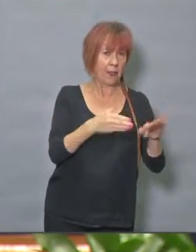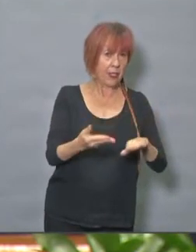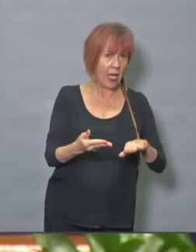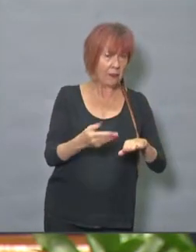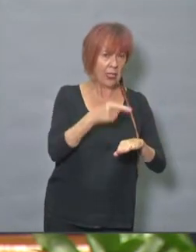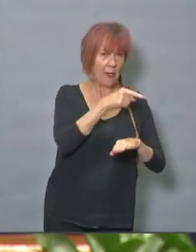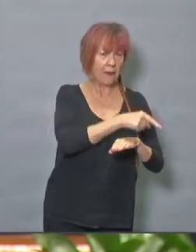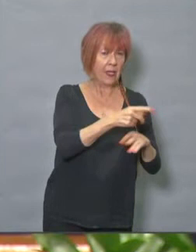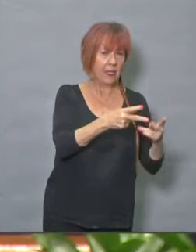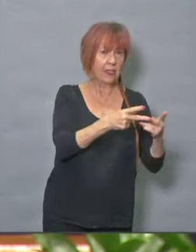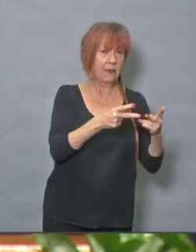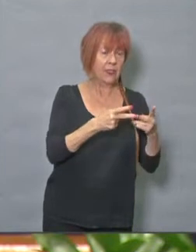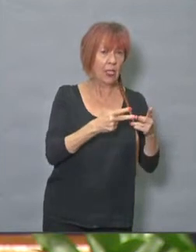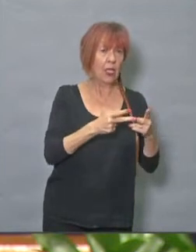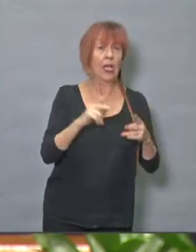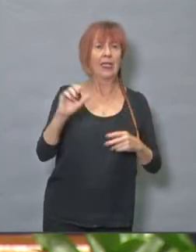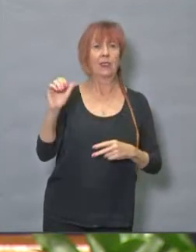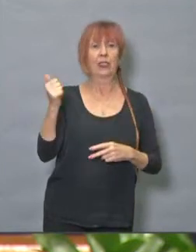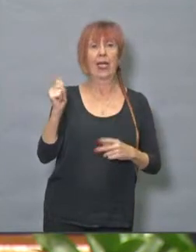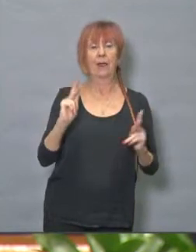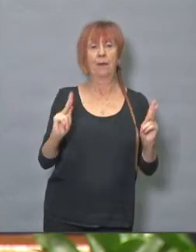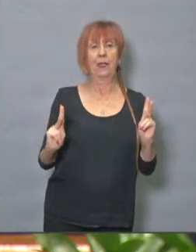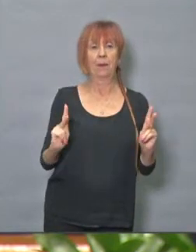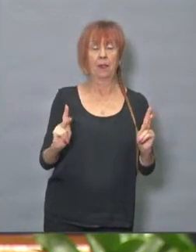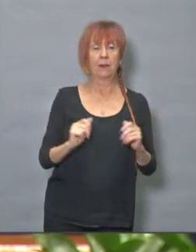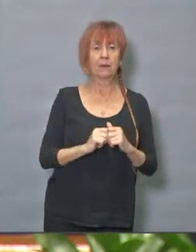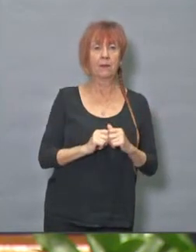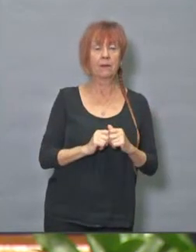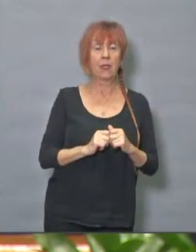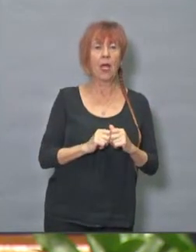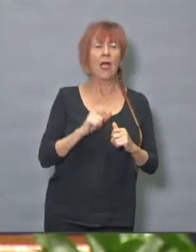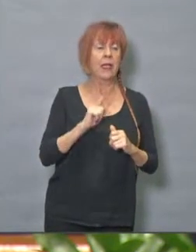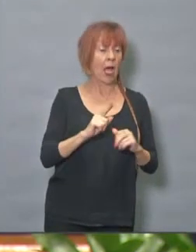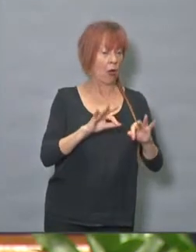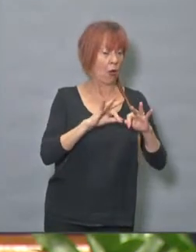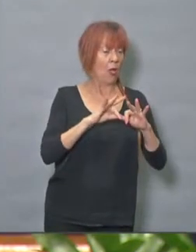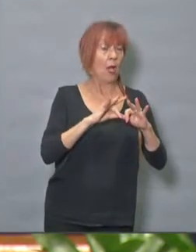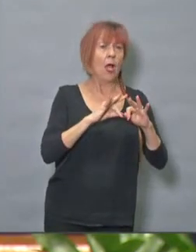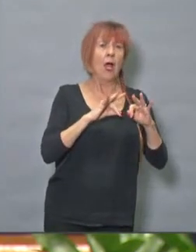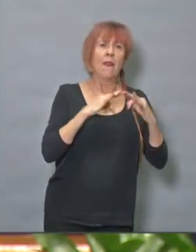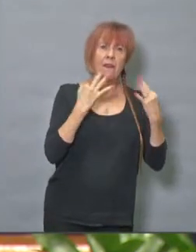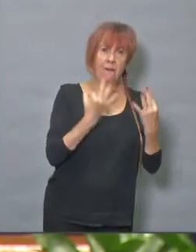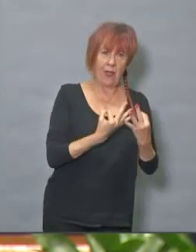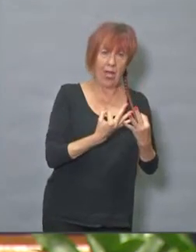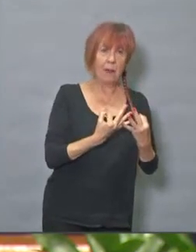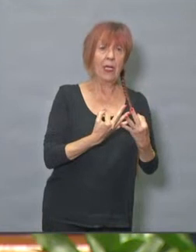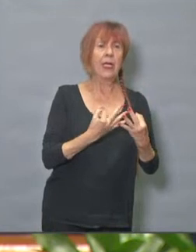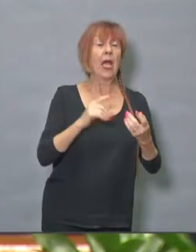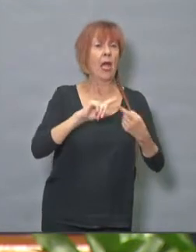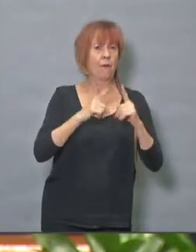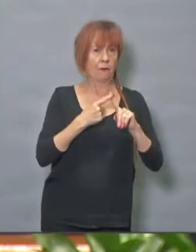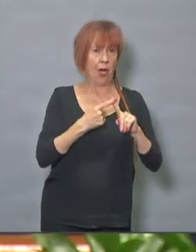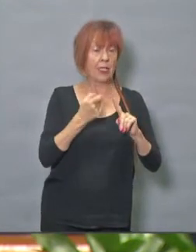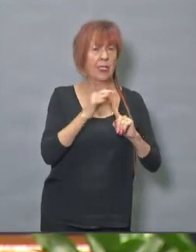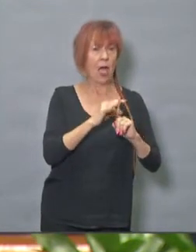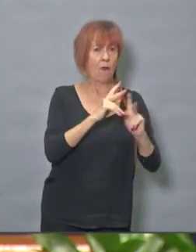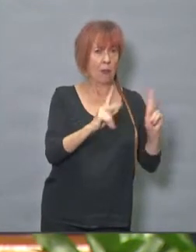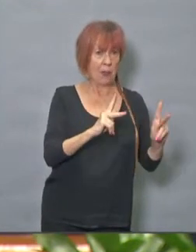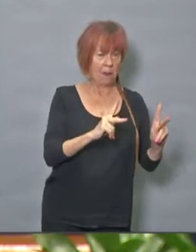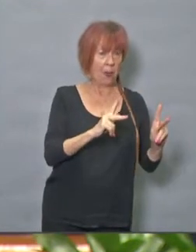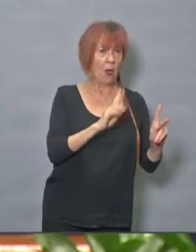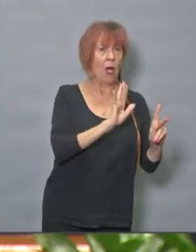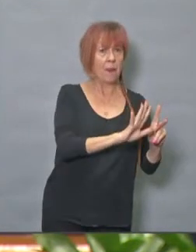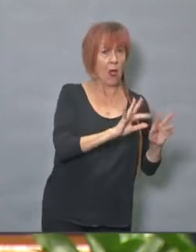at this facility to 10 people. And to the family and friends of the person who passed away, we wish you healing